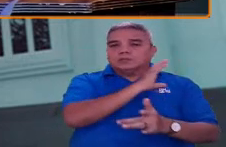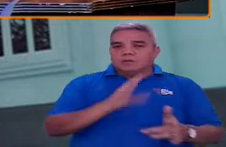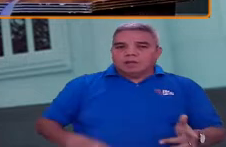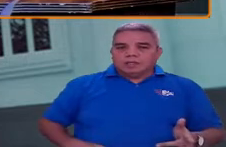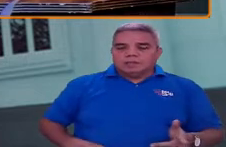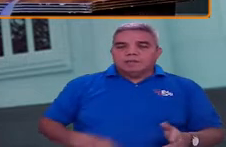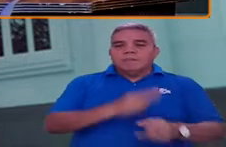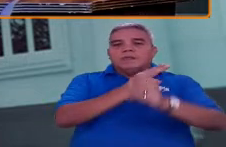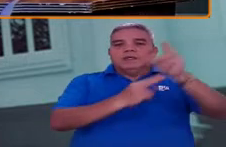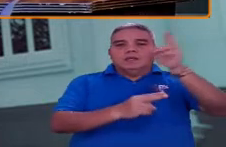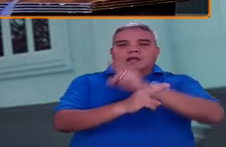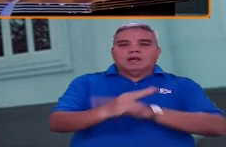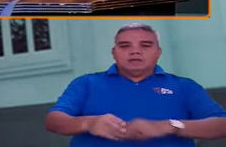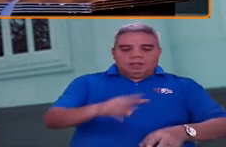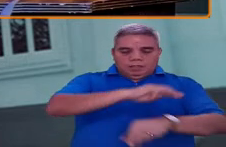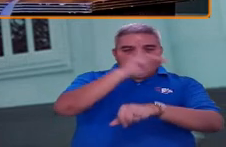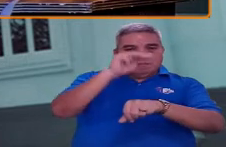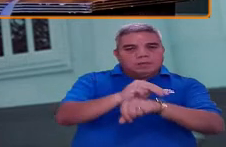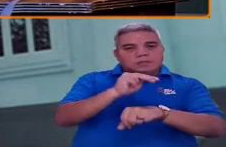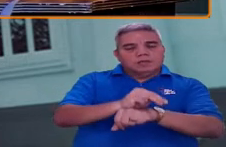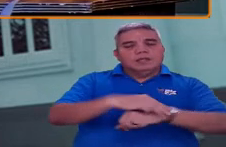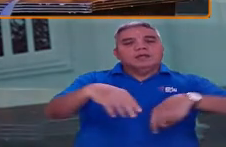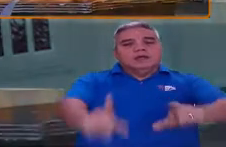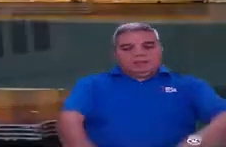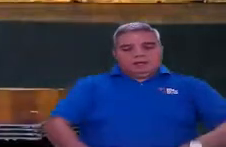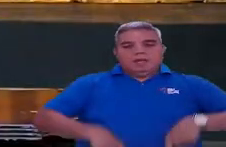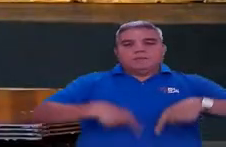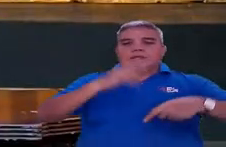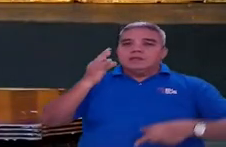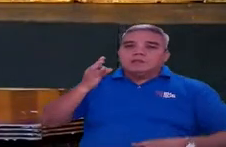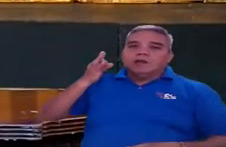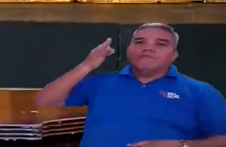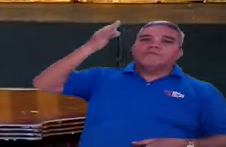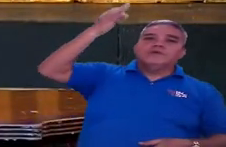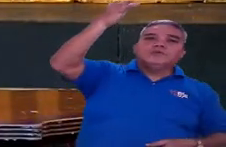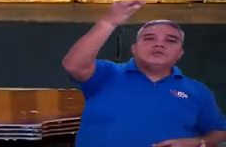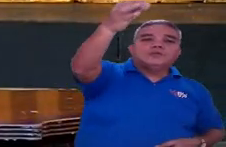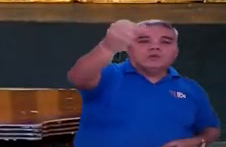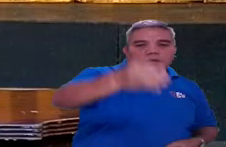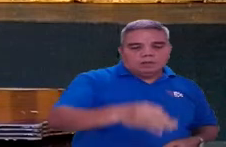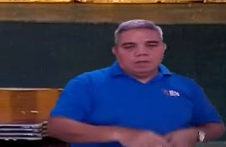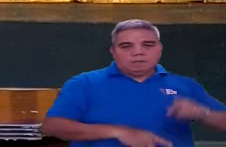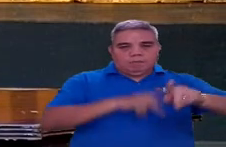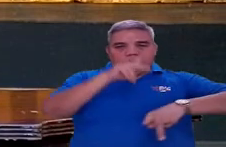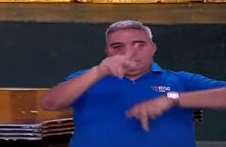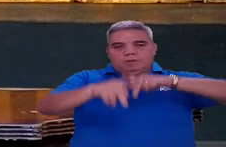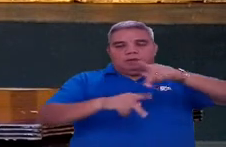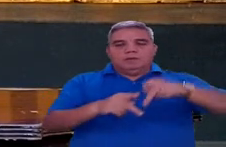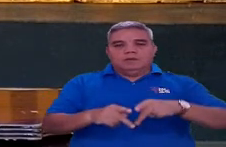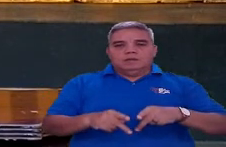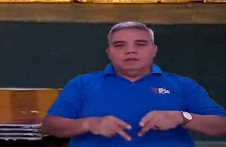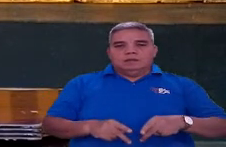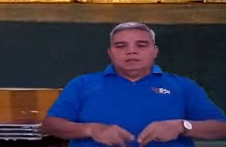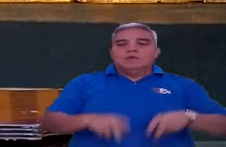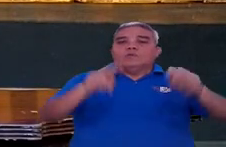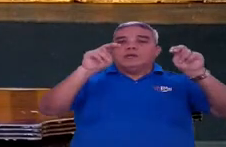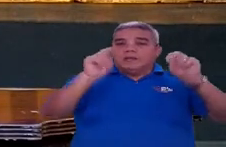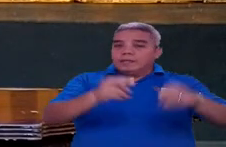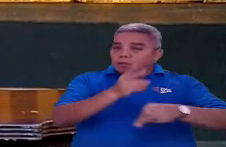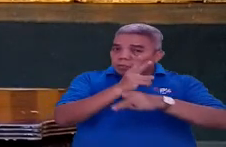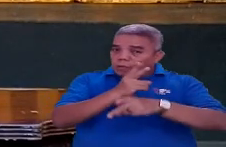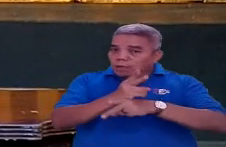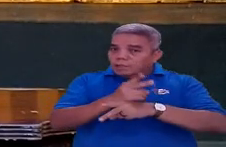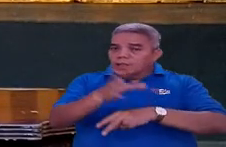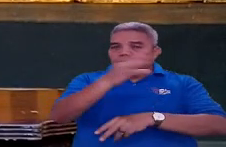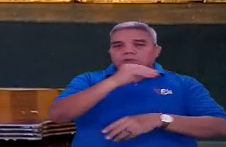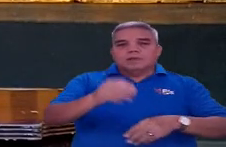In our hands and in this ministry lies the fate or the future of the heathen. We need to treat it, and